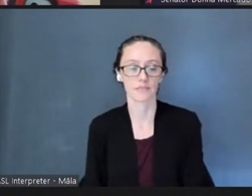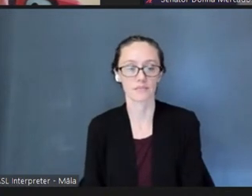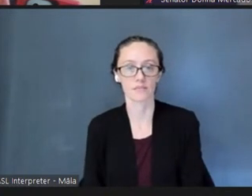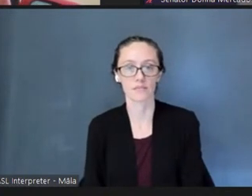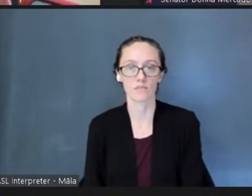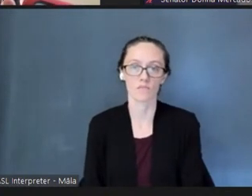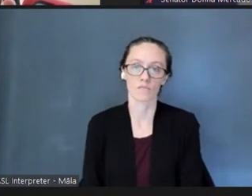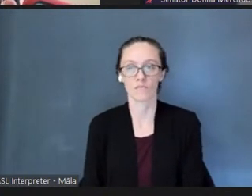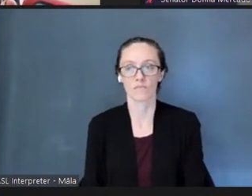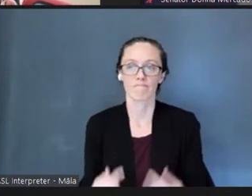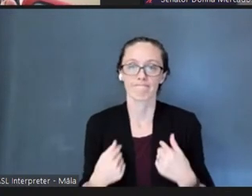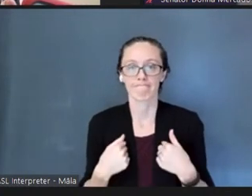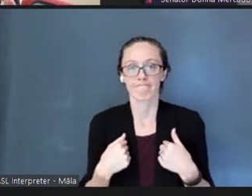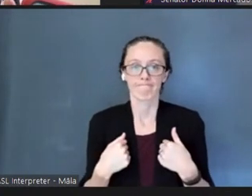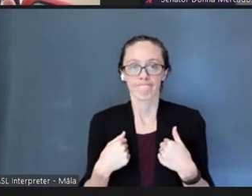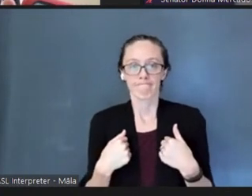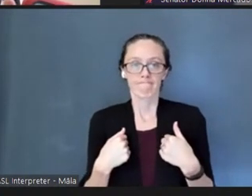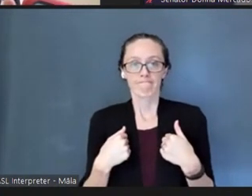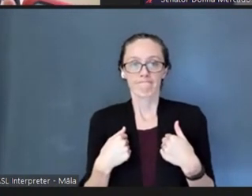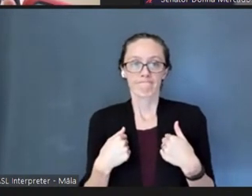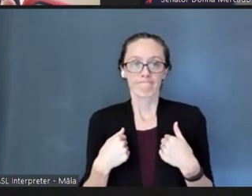I'm dubious about